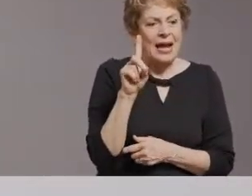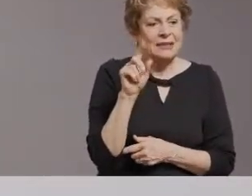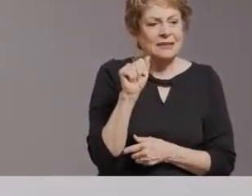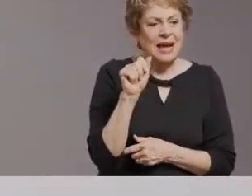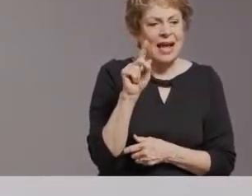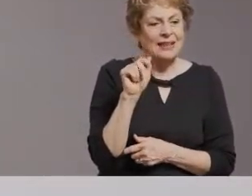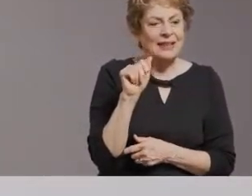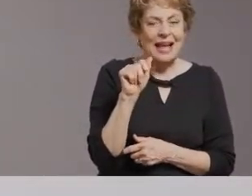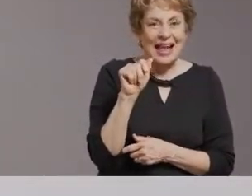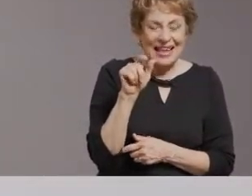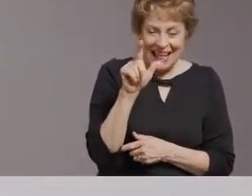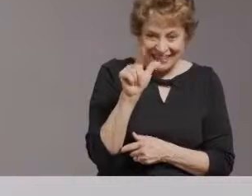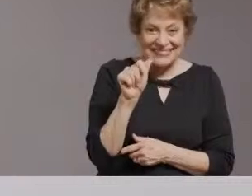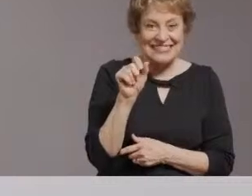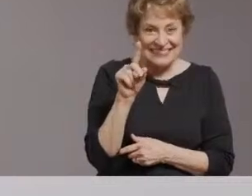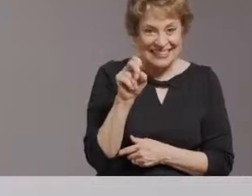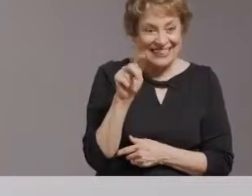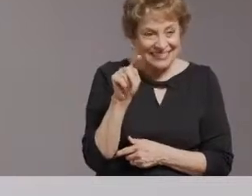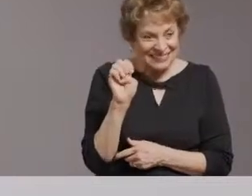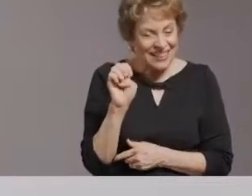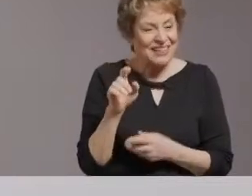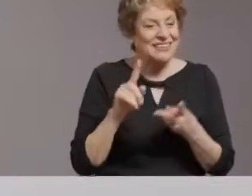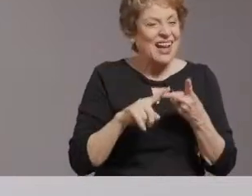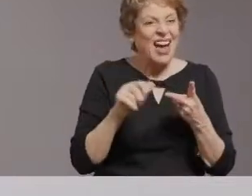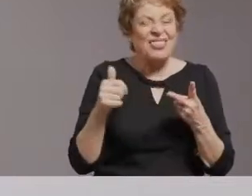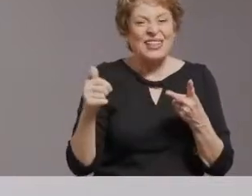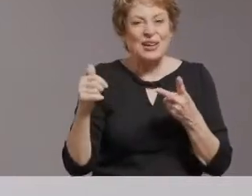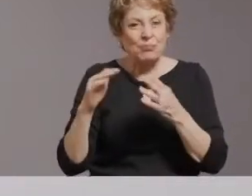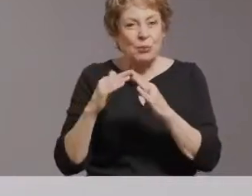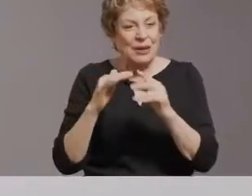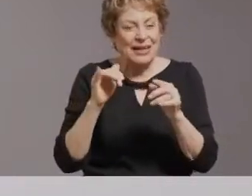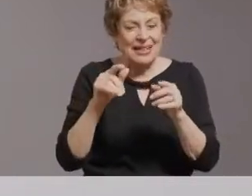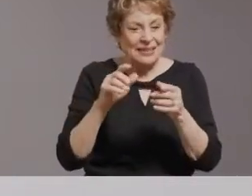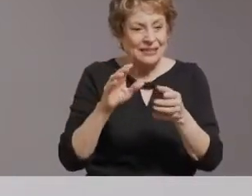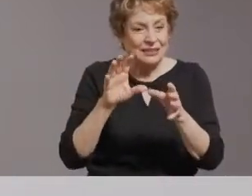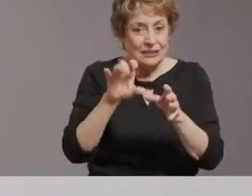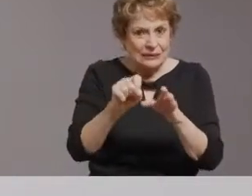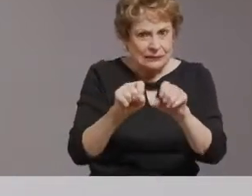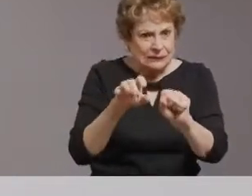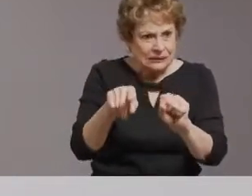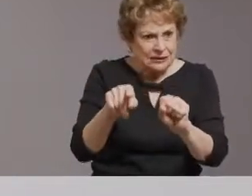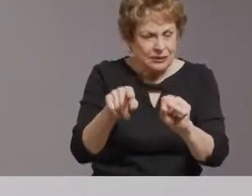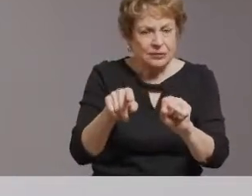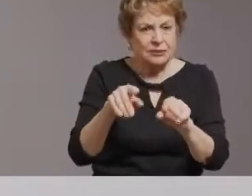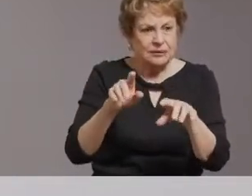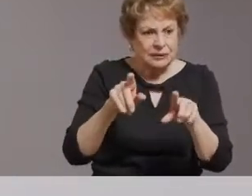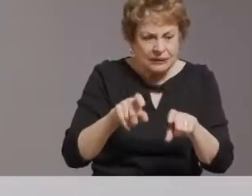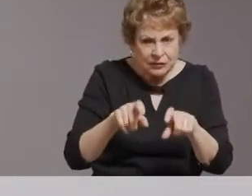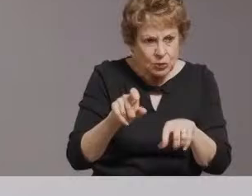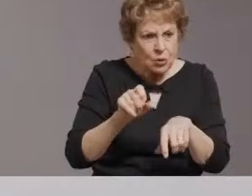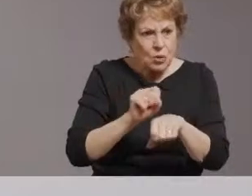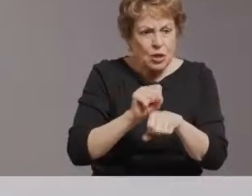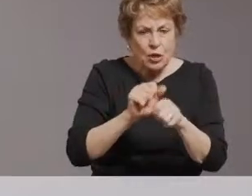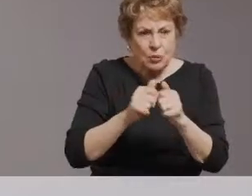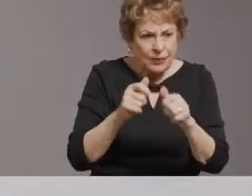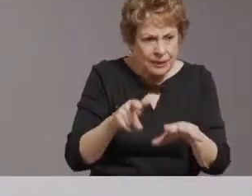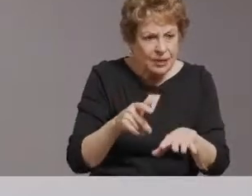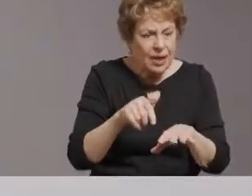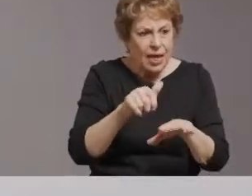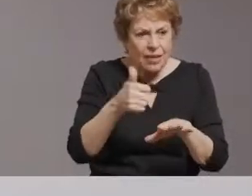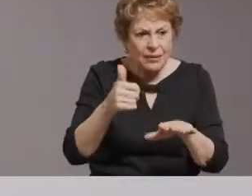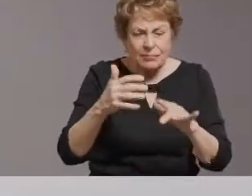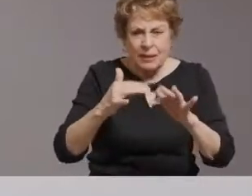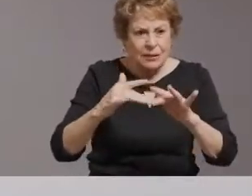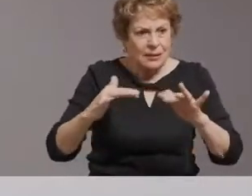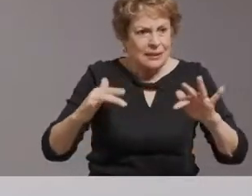a pod that not only provided vaccine, but provided testing, provided all sorts of other services that people may